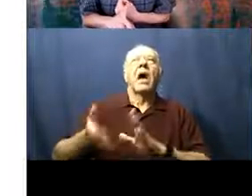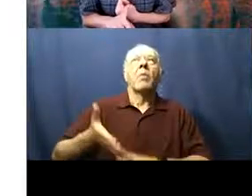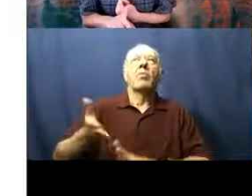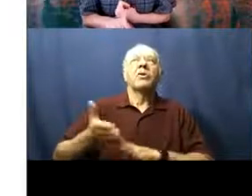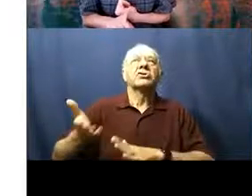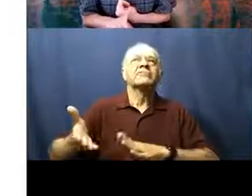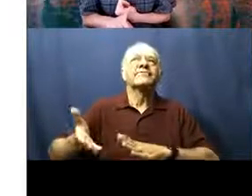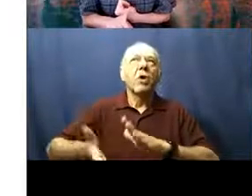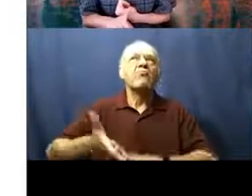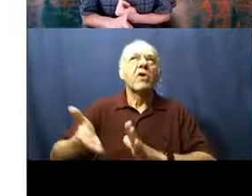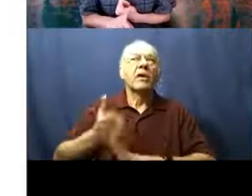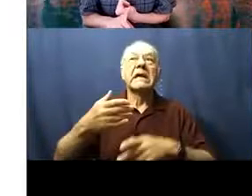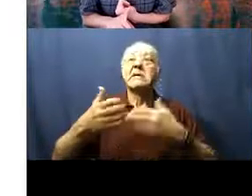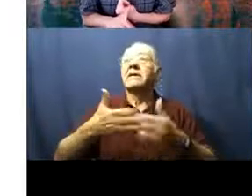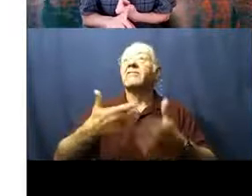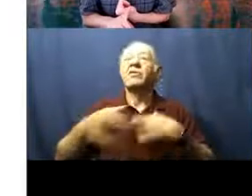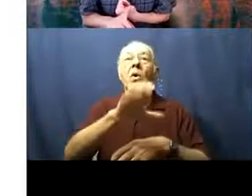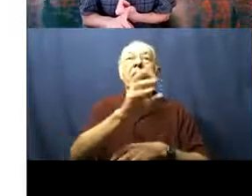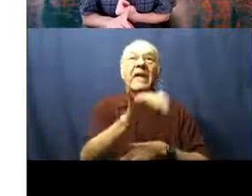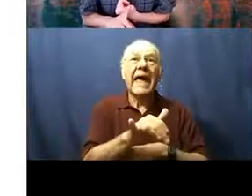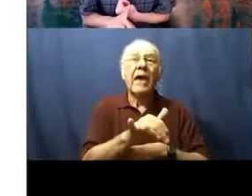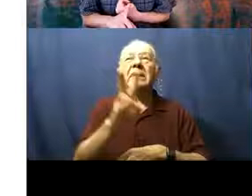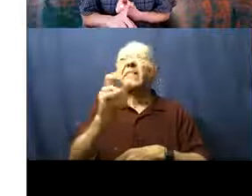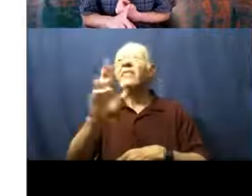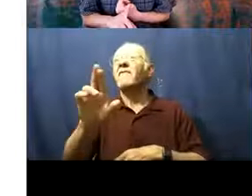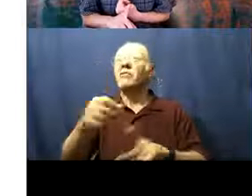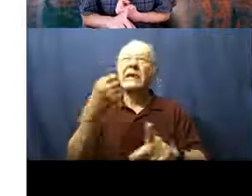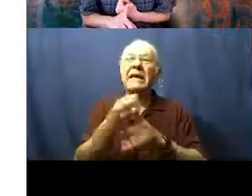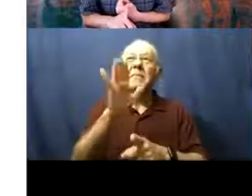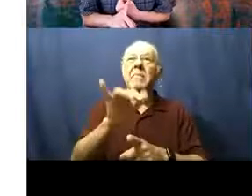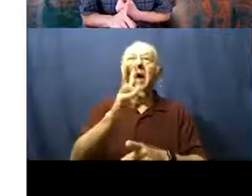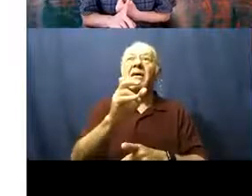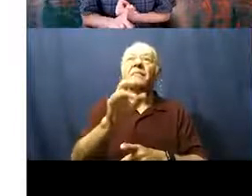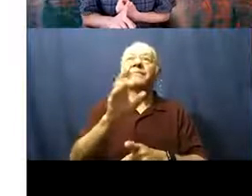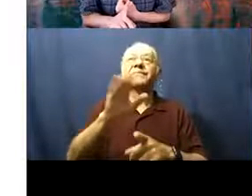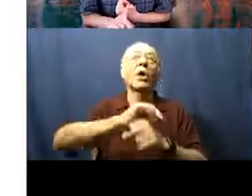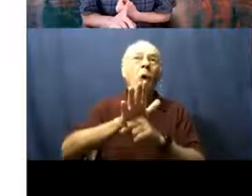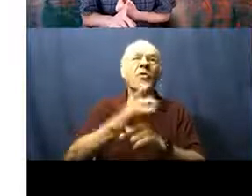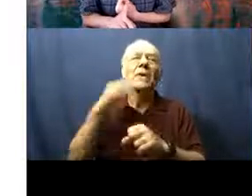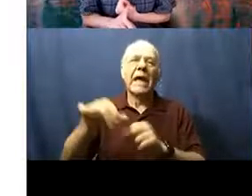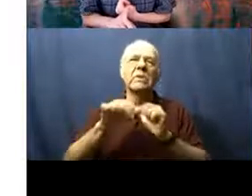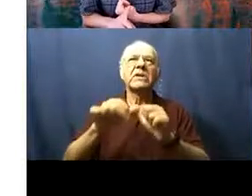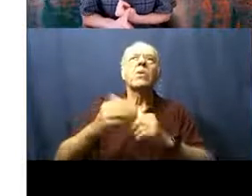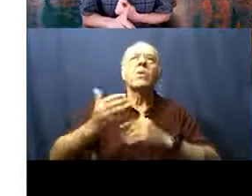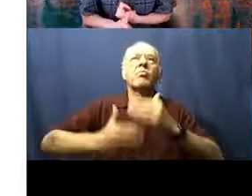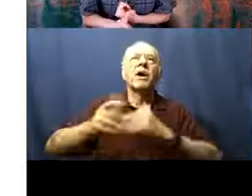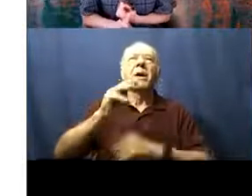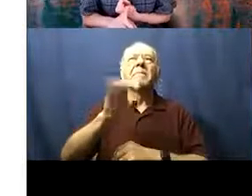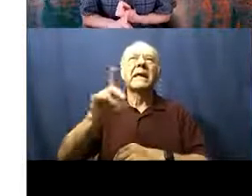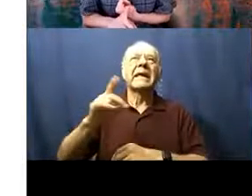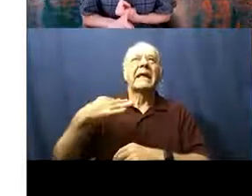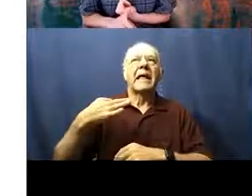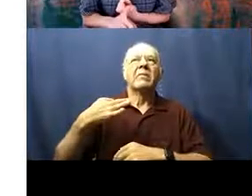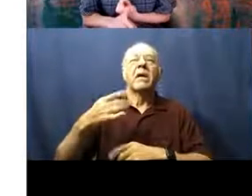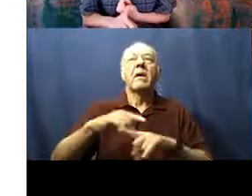even as our counties and our vendors were getting hit by the pandemic themselves. We needed to continue processing Medicaid eligibility so